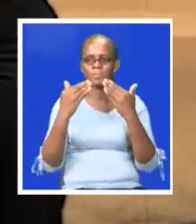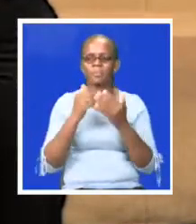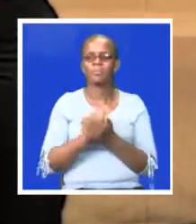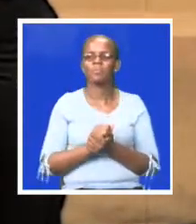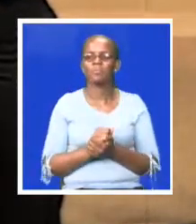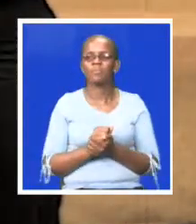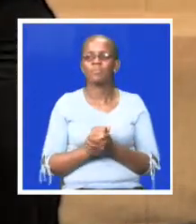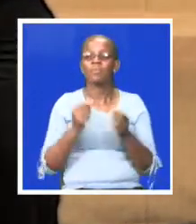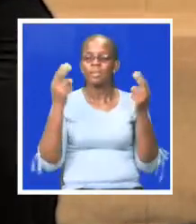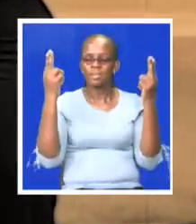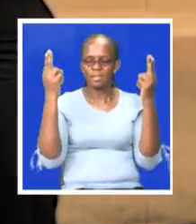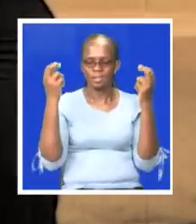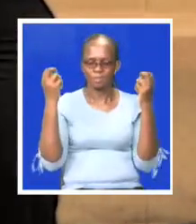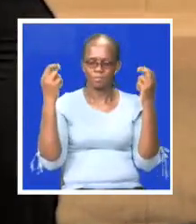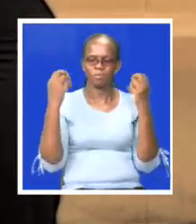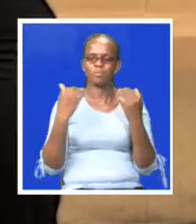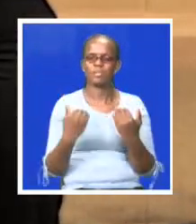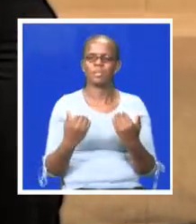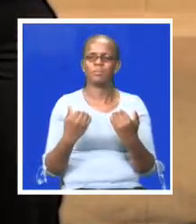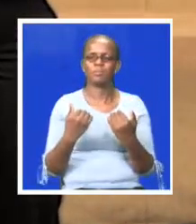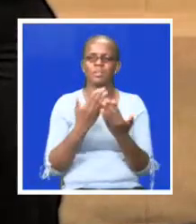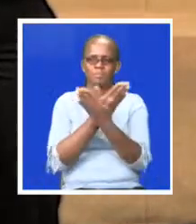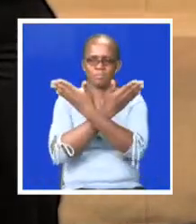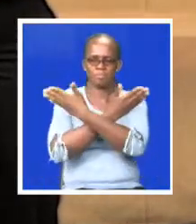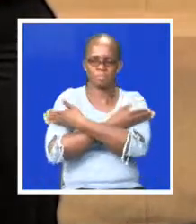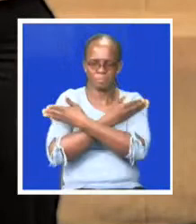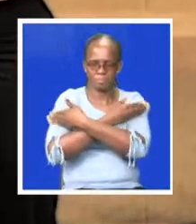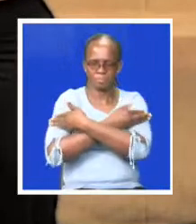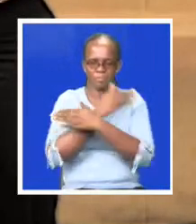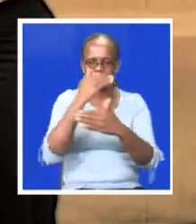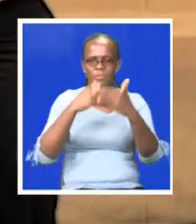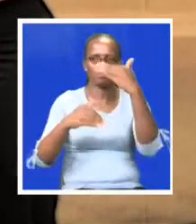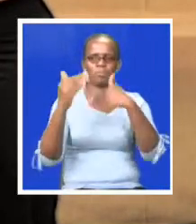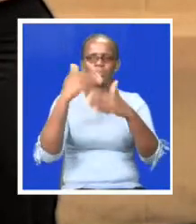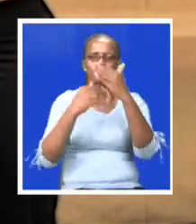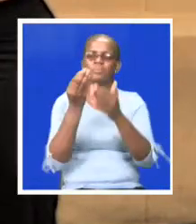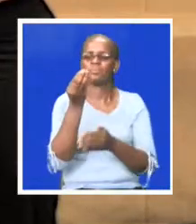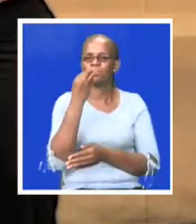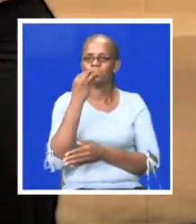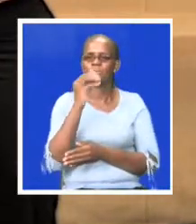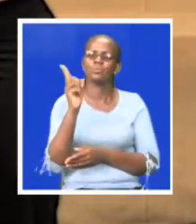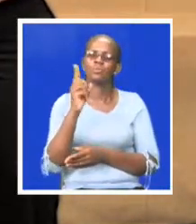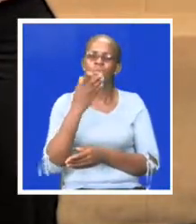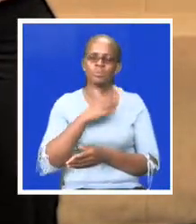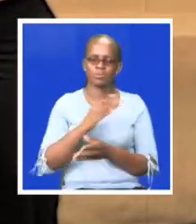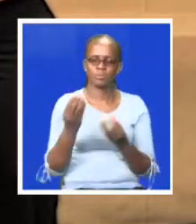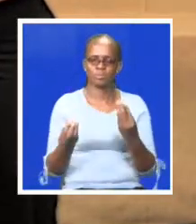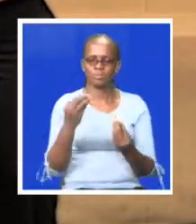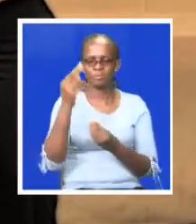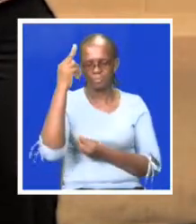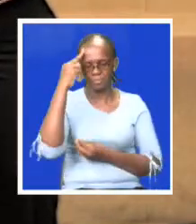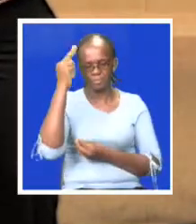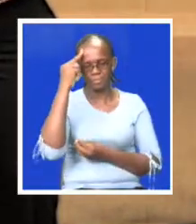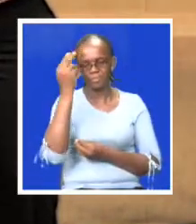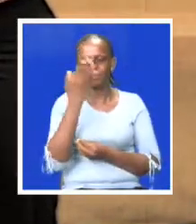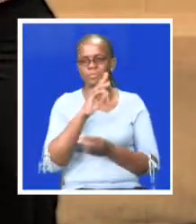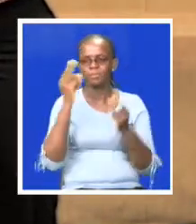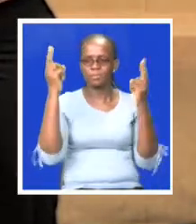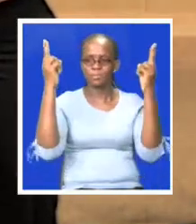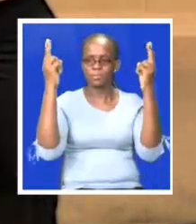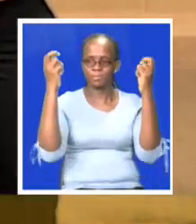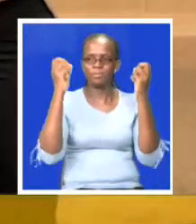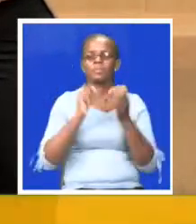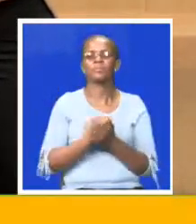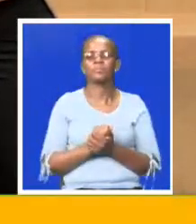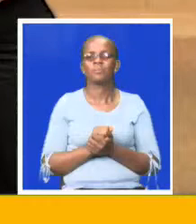doing bodybuilding food. Yes. Alright, what are you expecting your grade 0s to have learned by the end of the lesson? Okay, Nogwazi, by the end of the lesson, I'd like